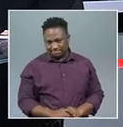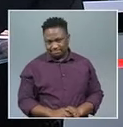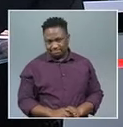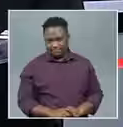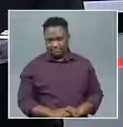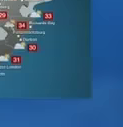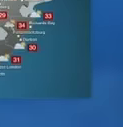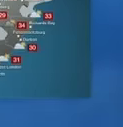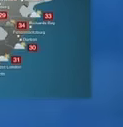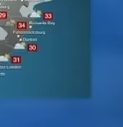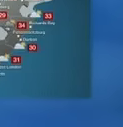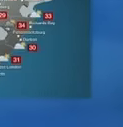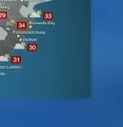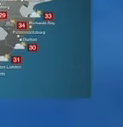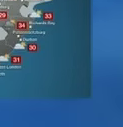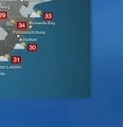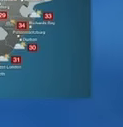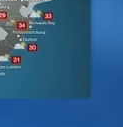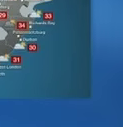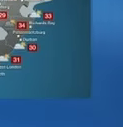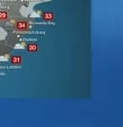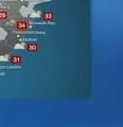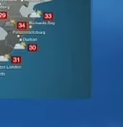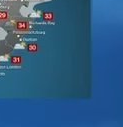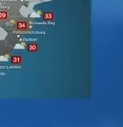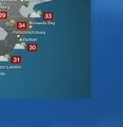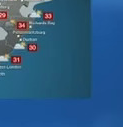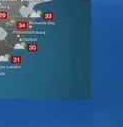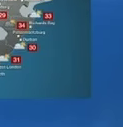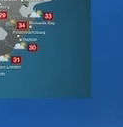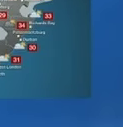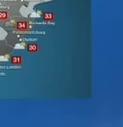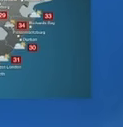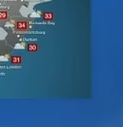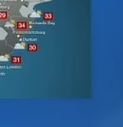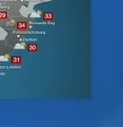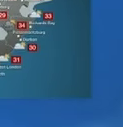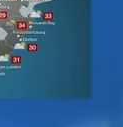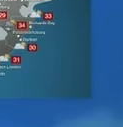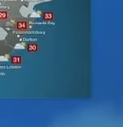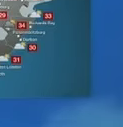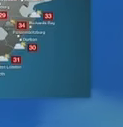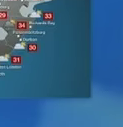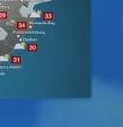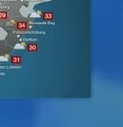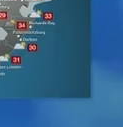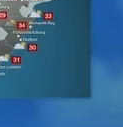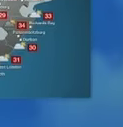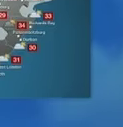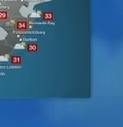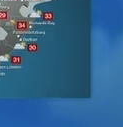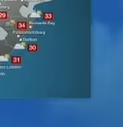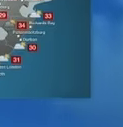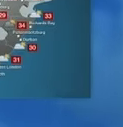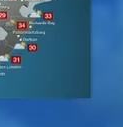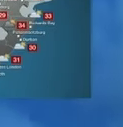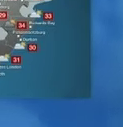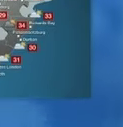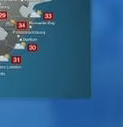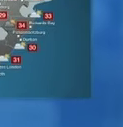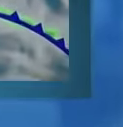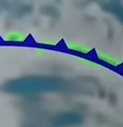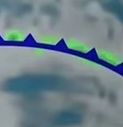Oh, yes, indeed. We had some good thunderstorms over the northeastern parts of the country this Wednesday, and it looks like things are going to stay more or less